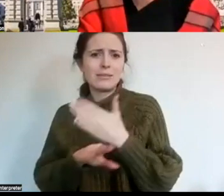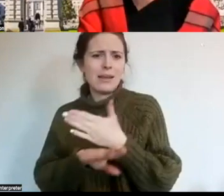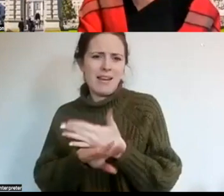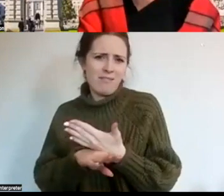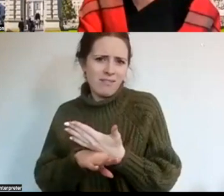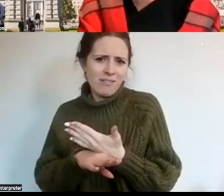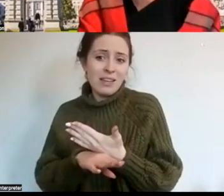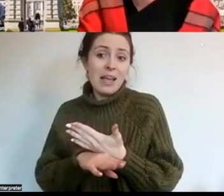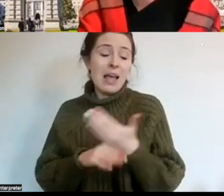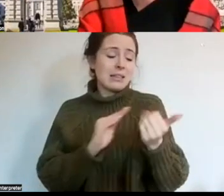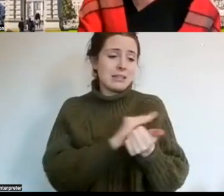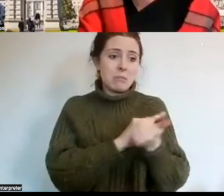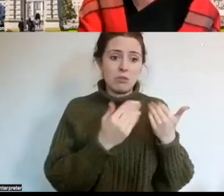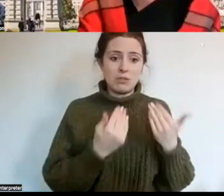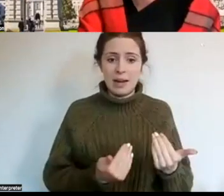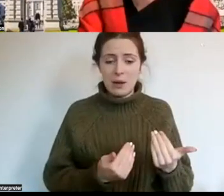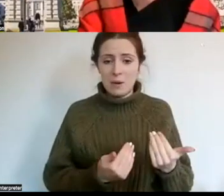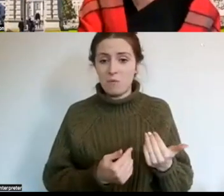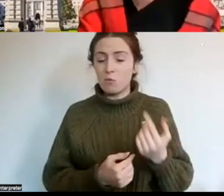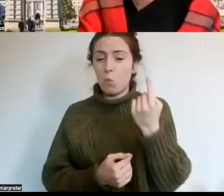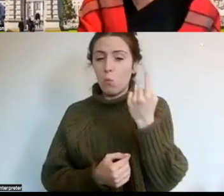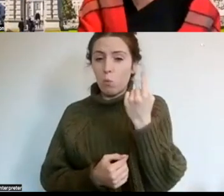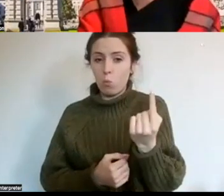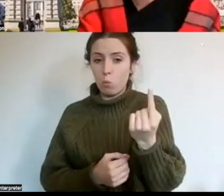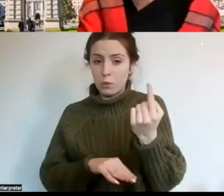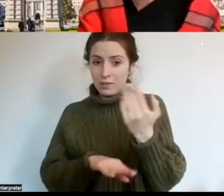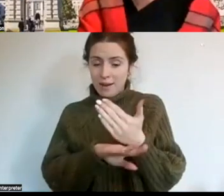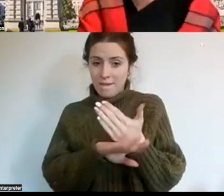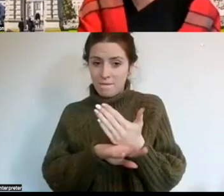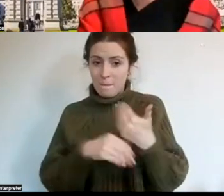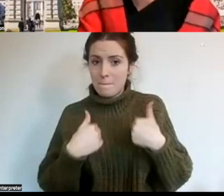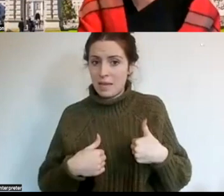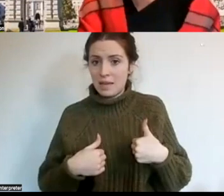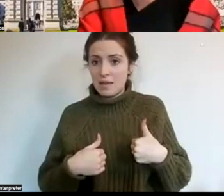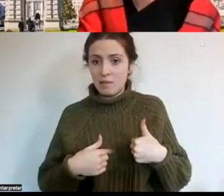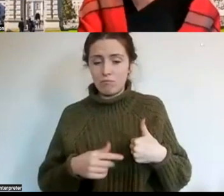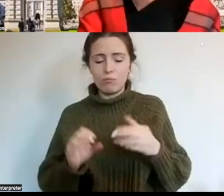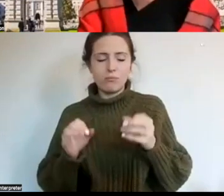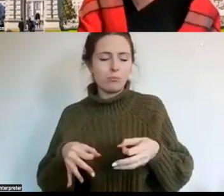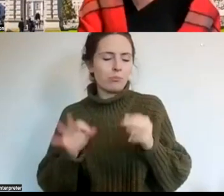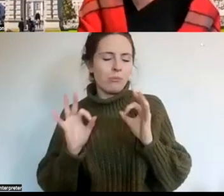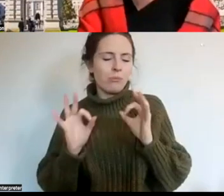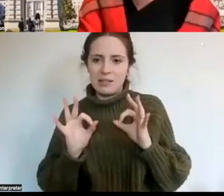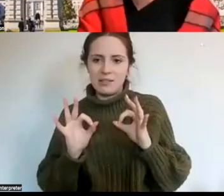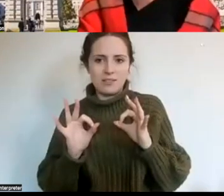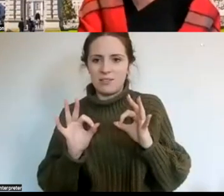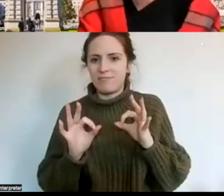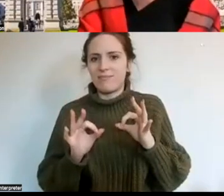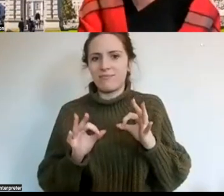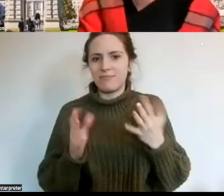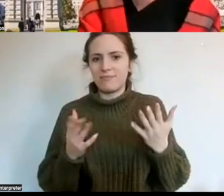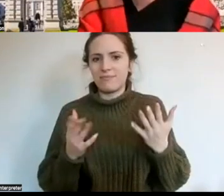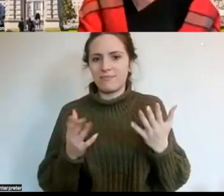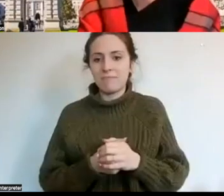to daycare. There is one staff who is male, and he's brilliant with them. Brilliant.